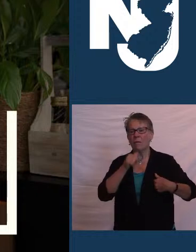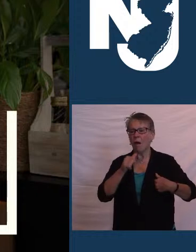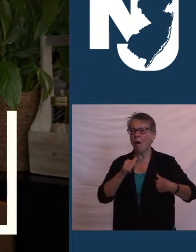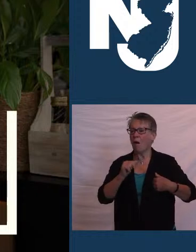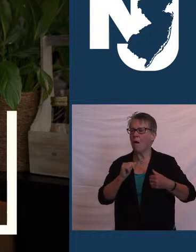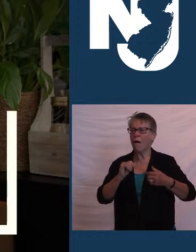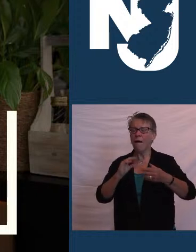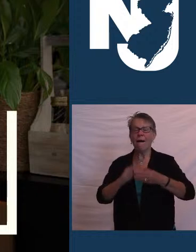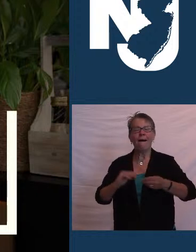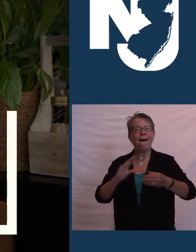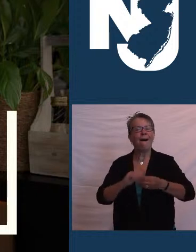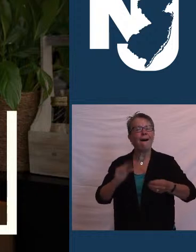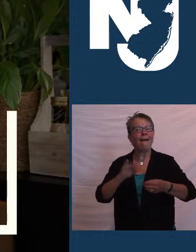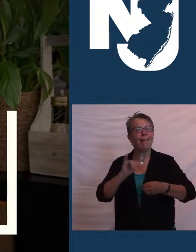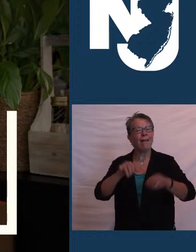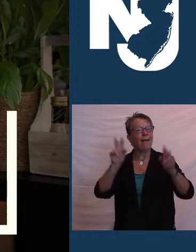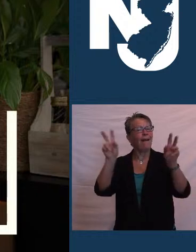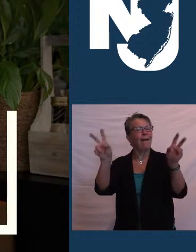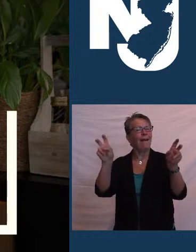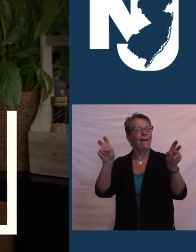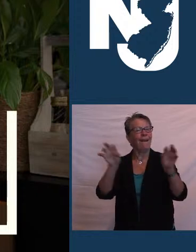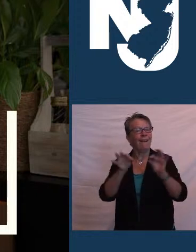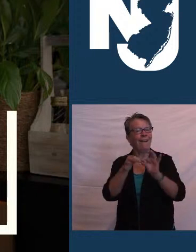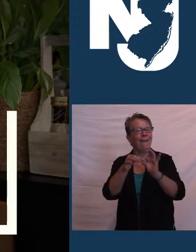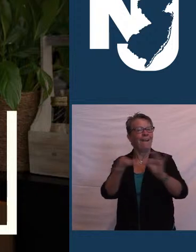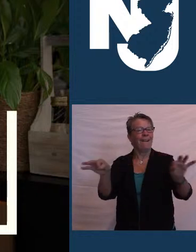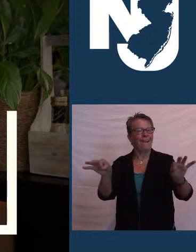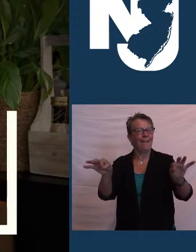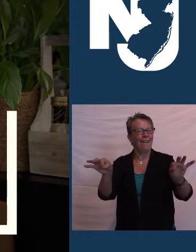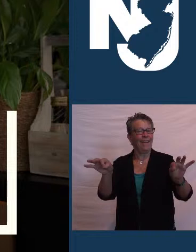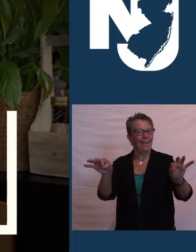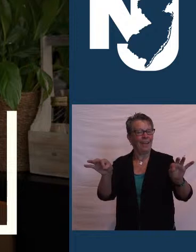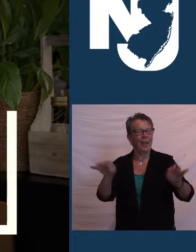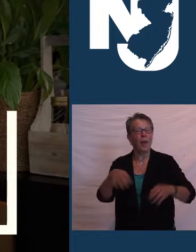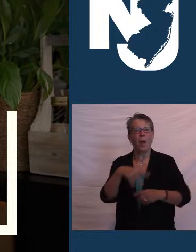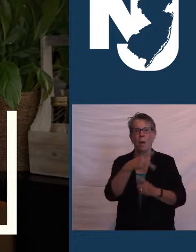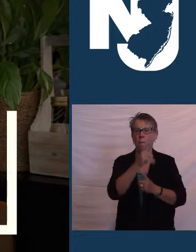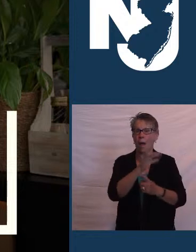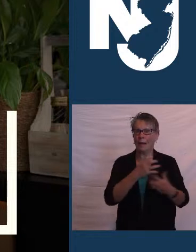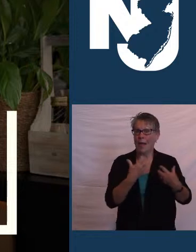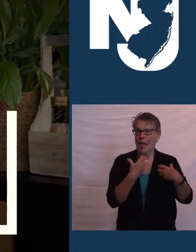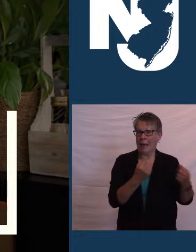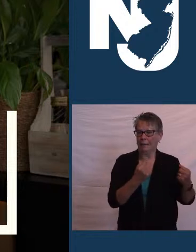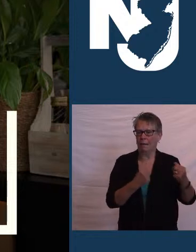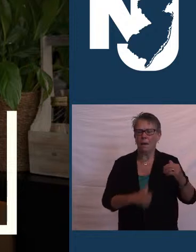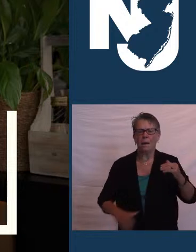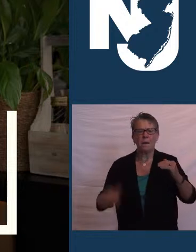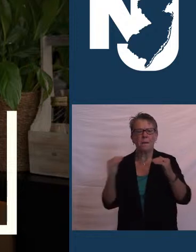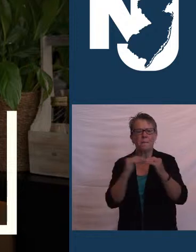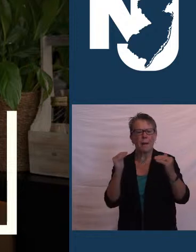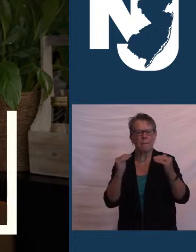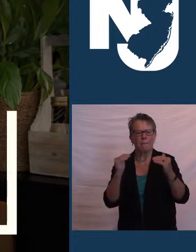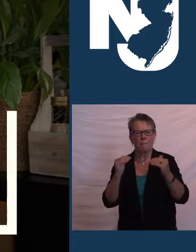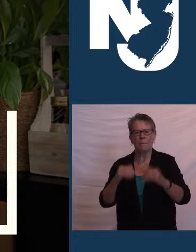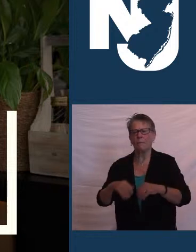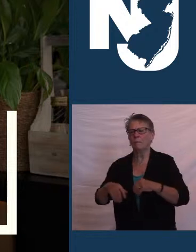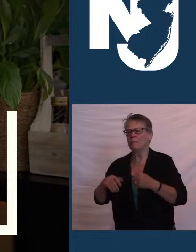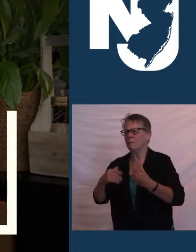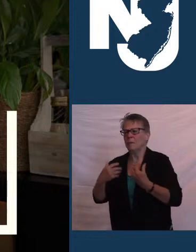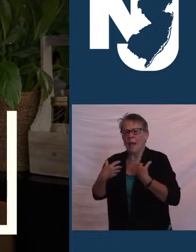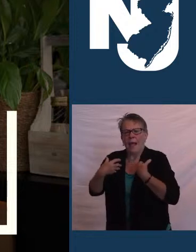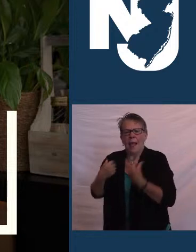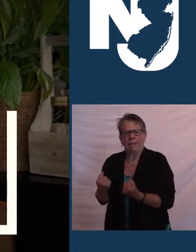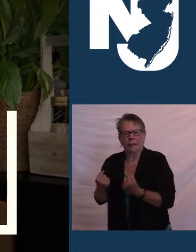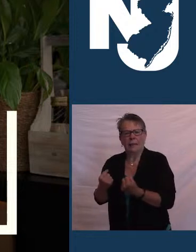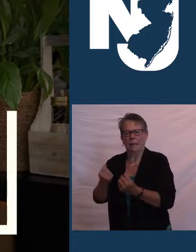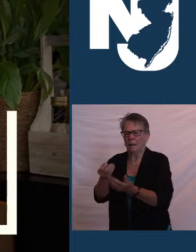me remain: public health creates economic health. Those still ring true. We've worked hard together over the past 19 months